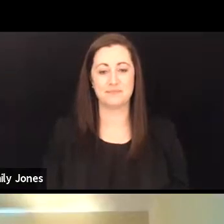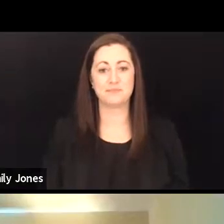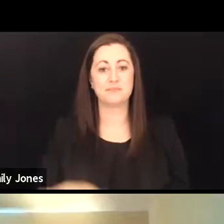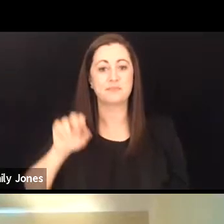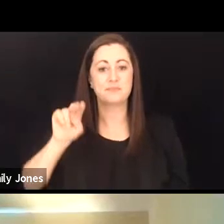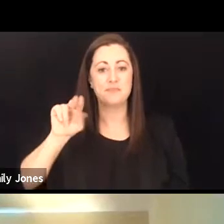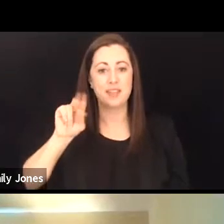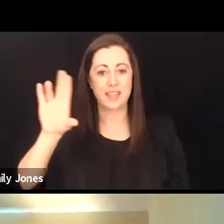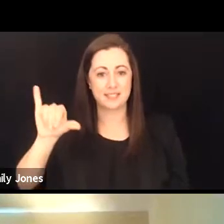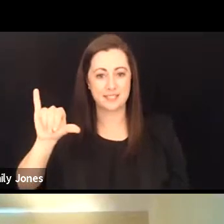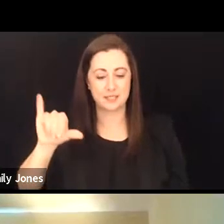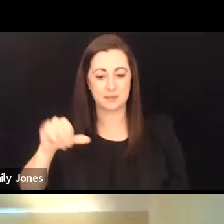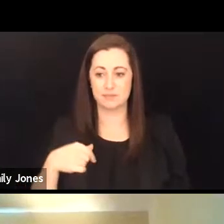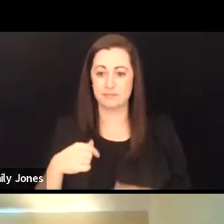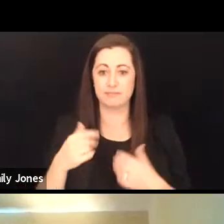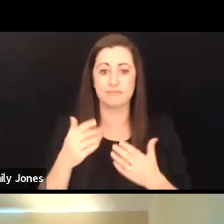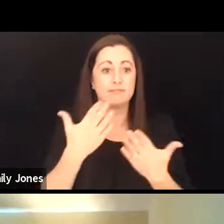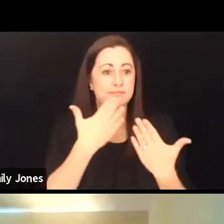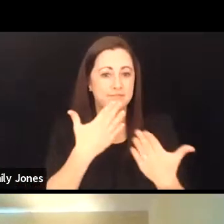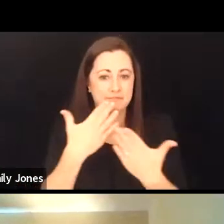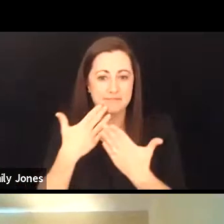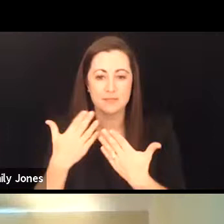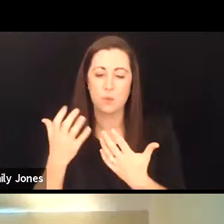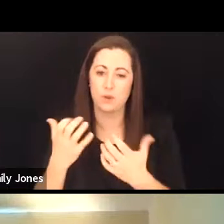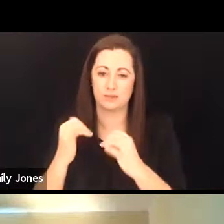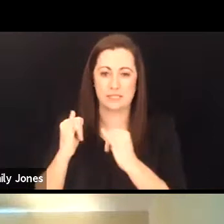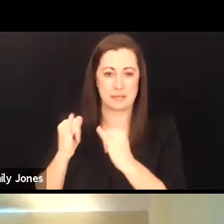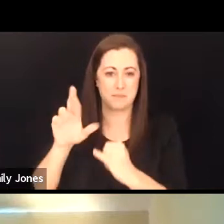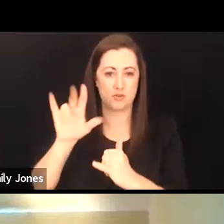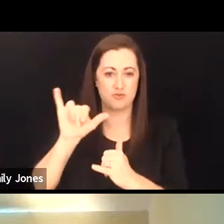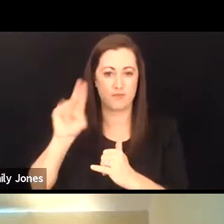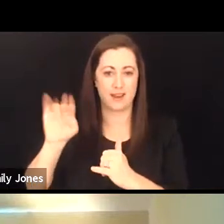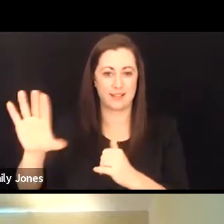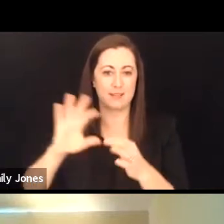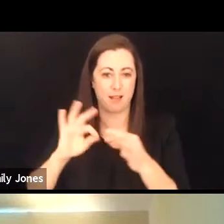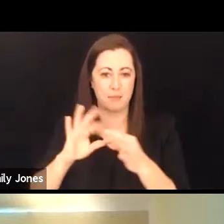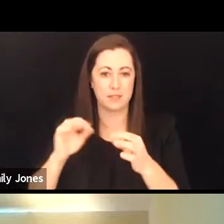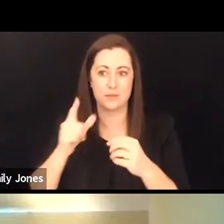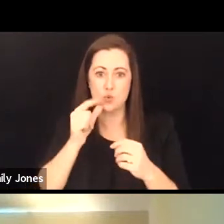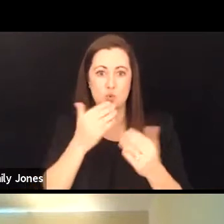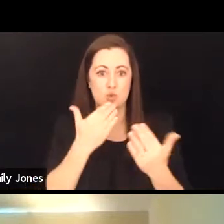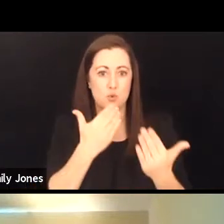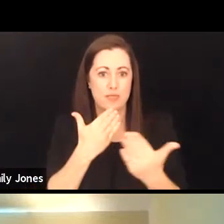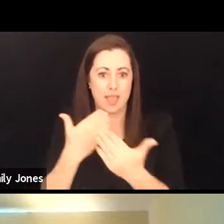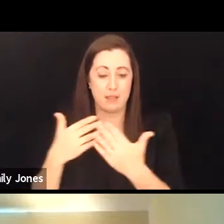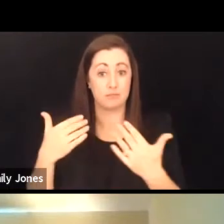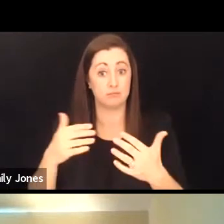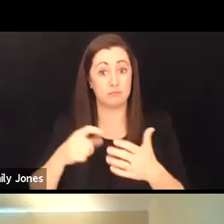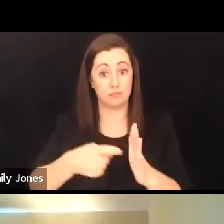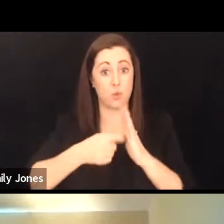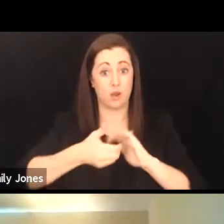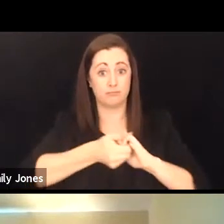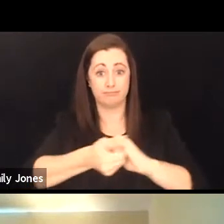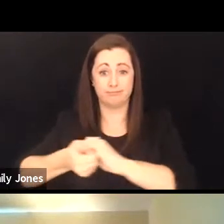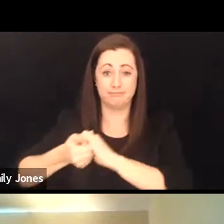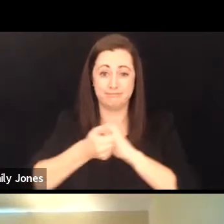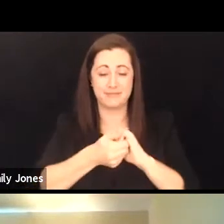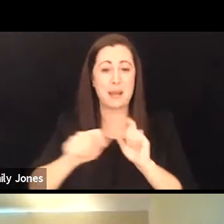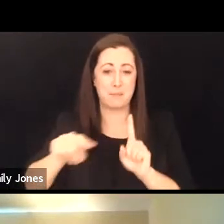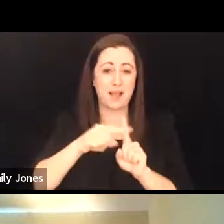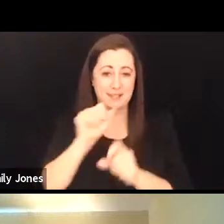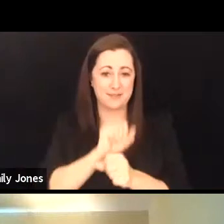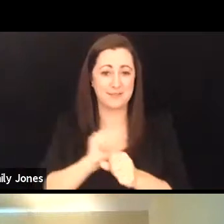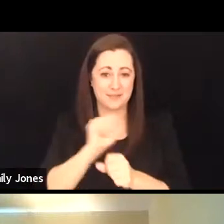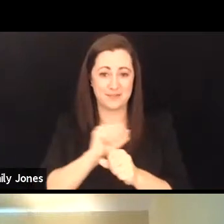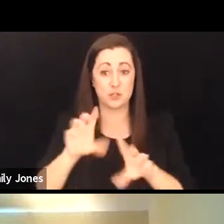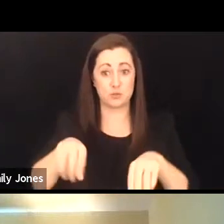Thank you. I just want to echo Ryan's comments on that list of thank yous. This has been a collaborative and very positive effort to bring these